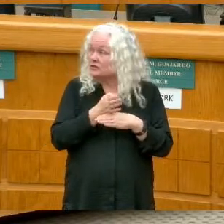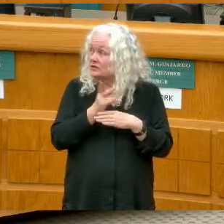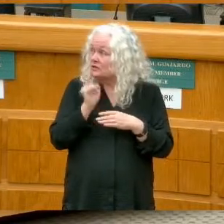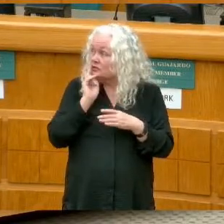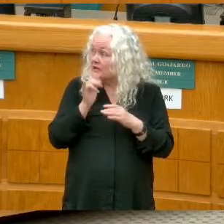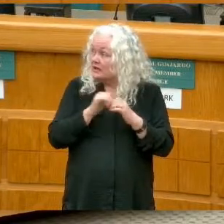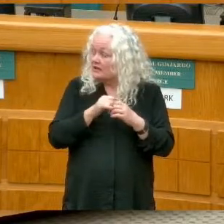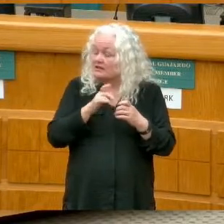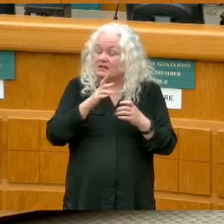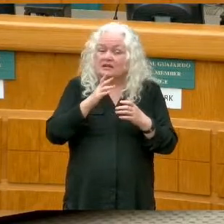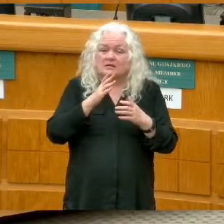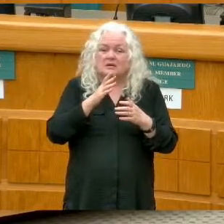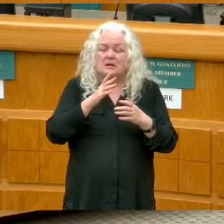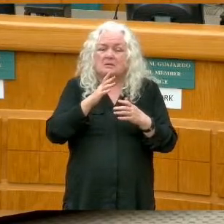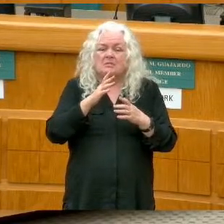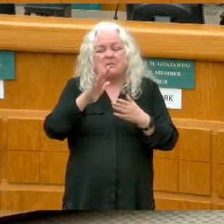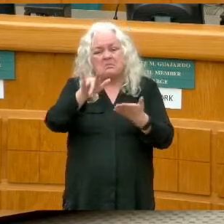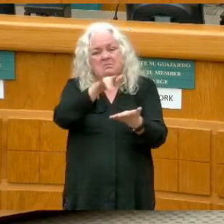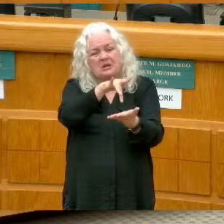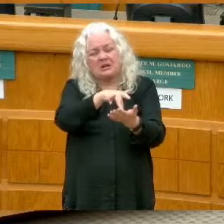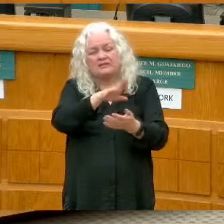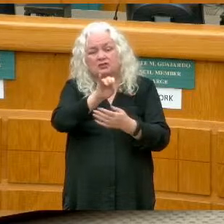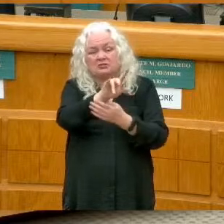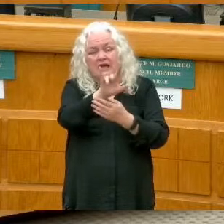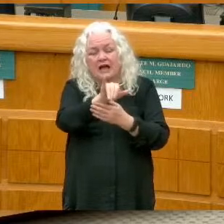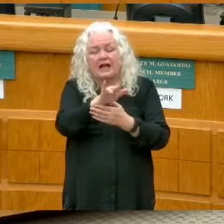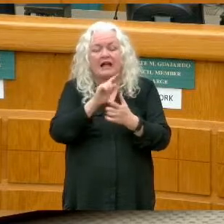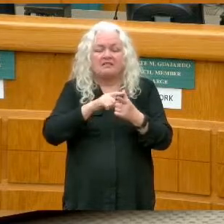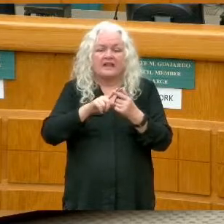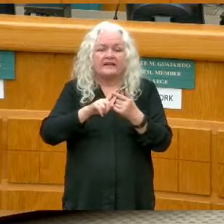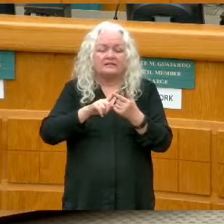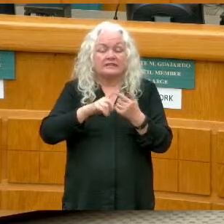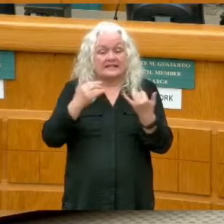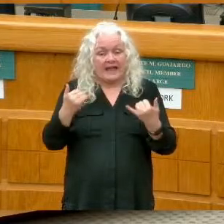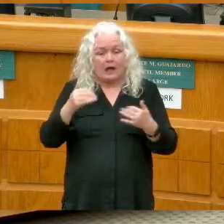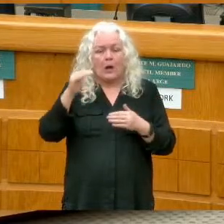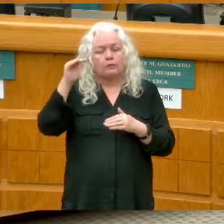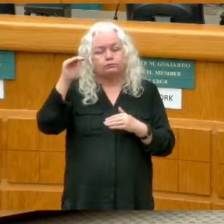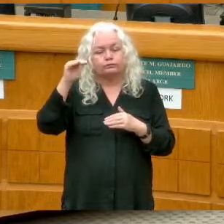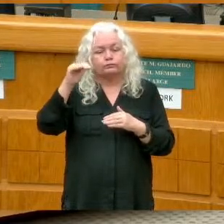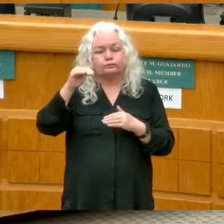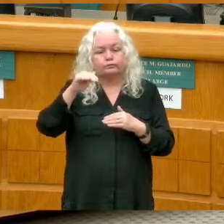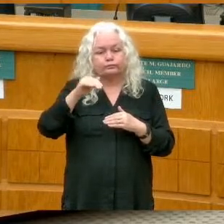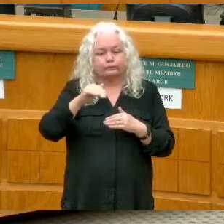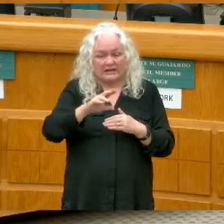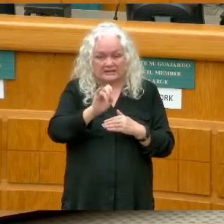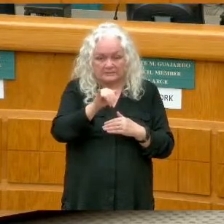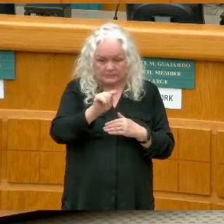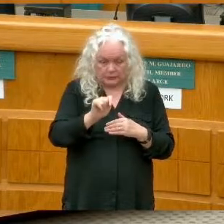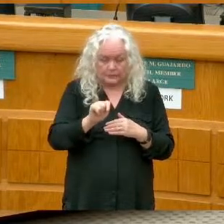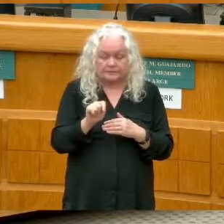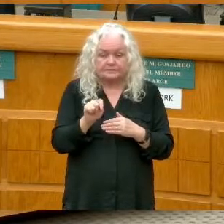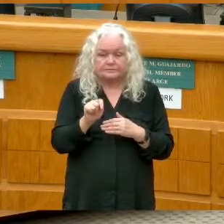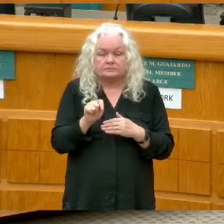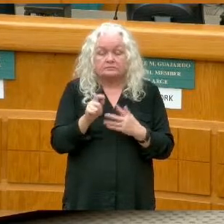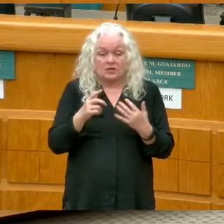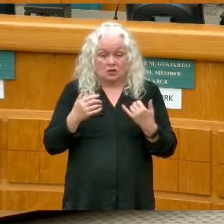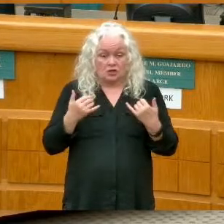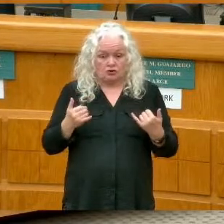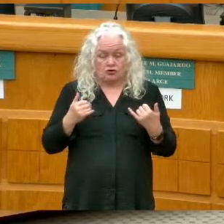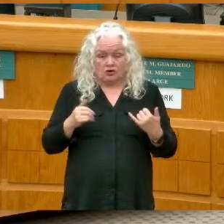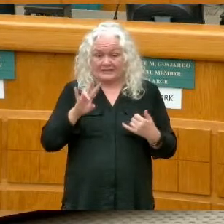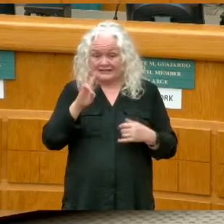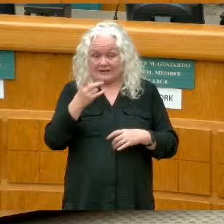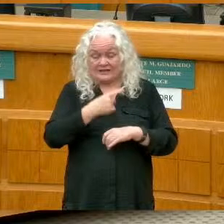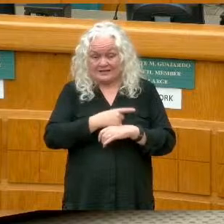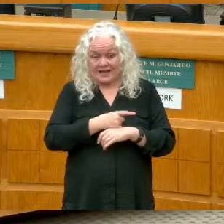reached the peak about mid-July, and it's slowly coming down here in September. The current